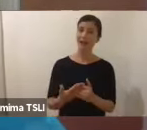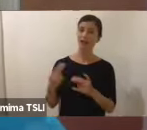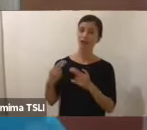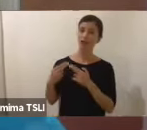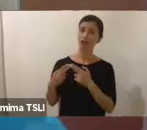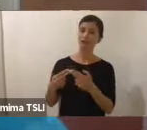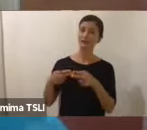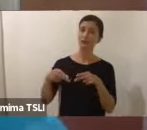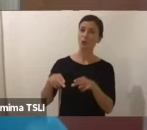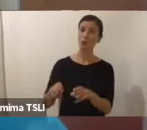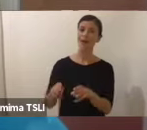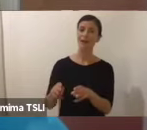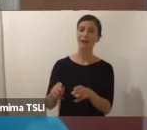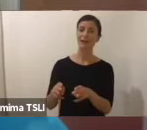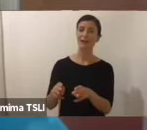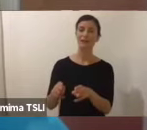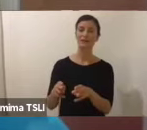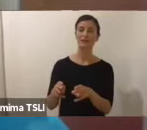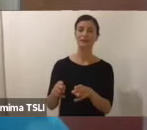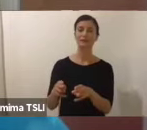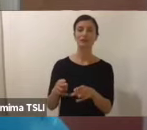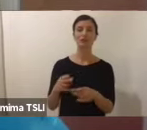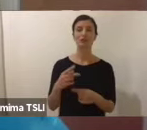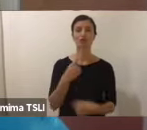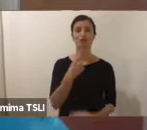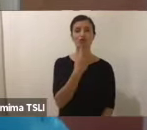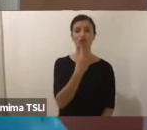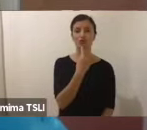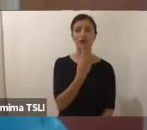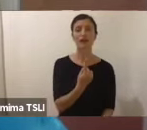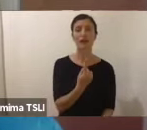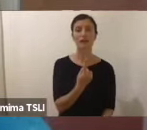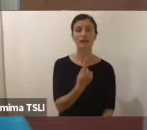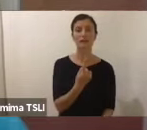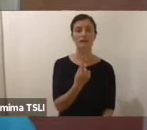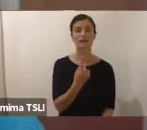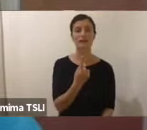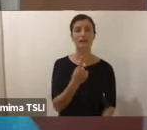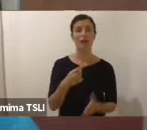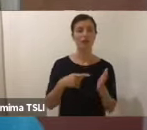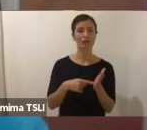of just reciting the need transference of merit and self-surrender